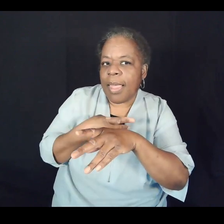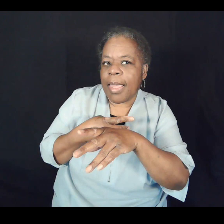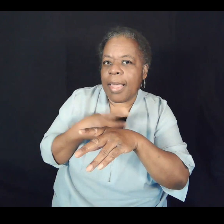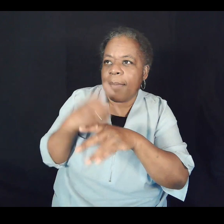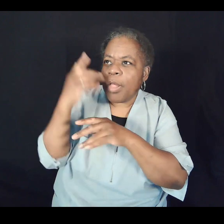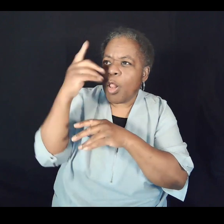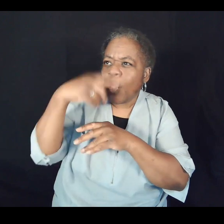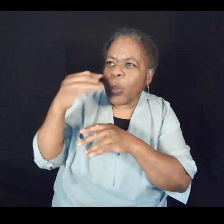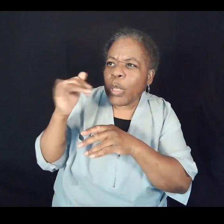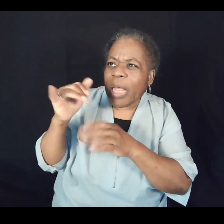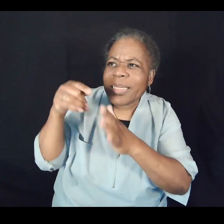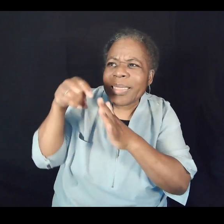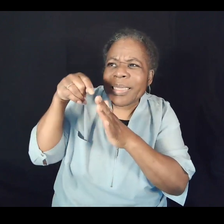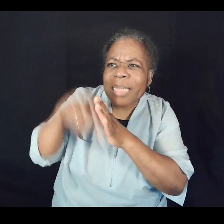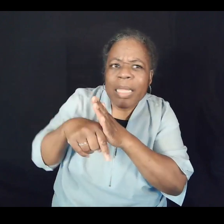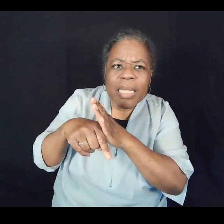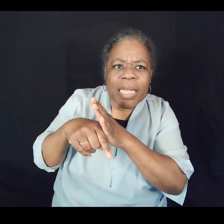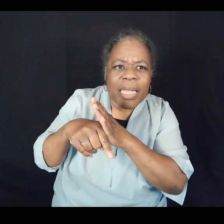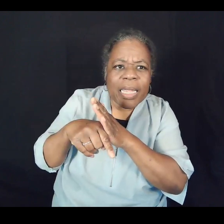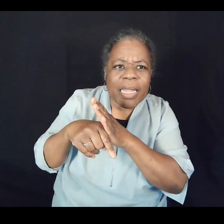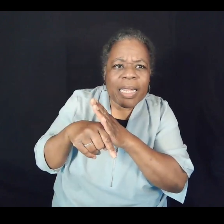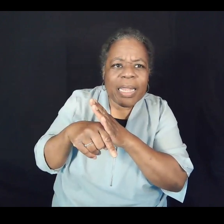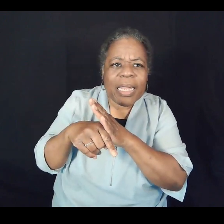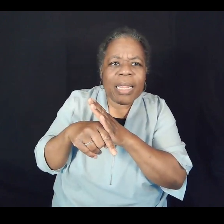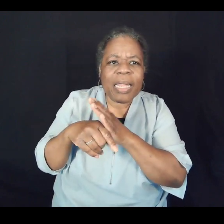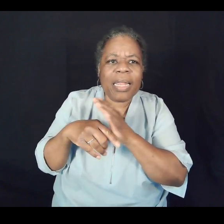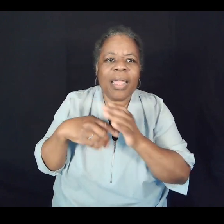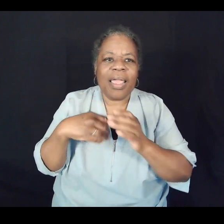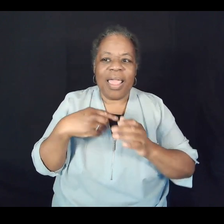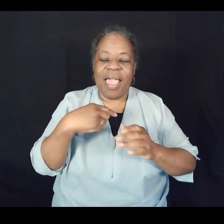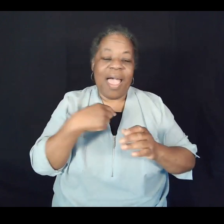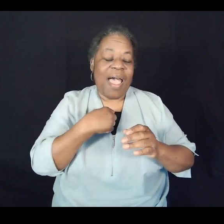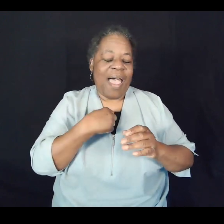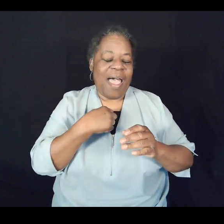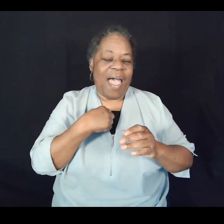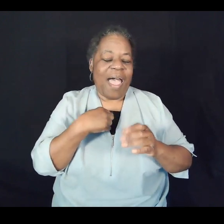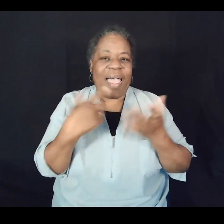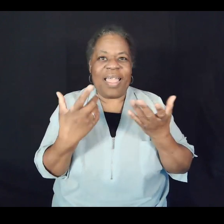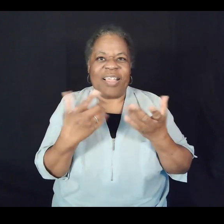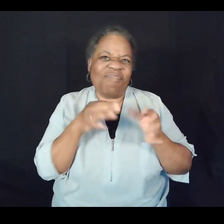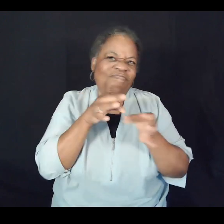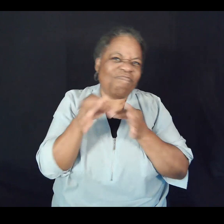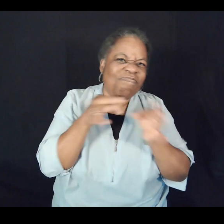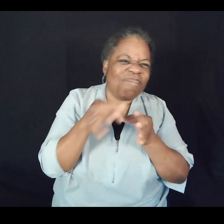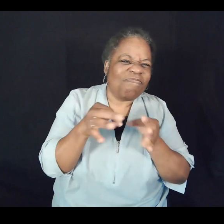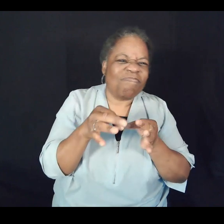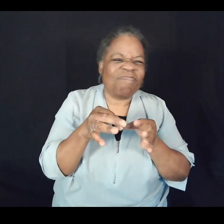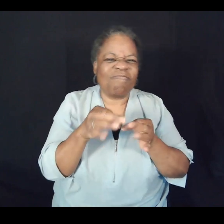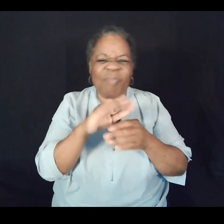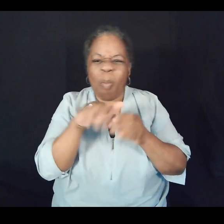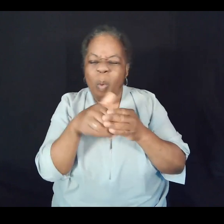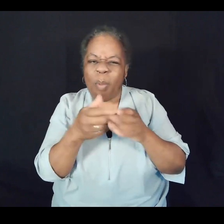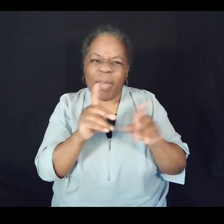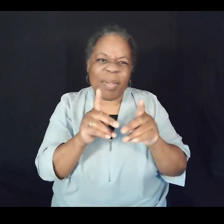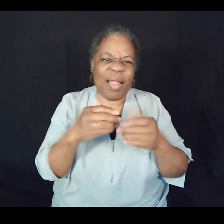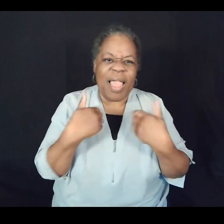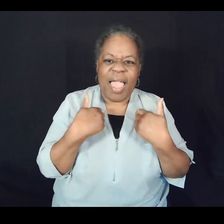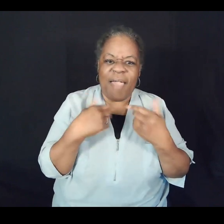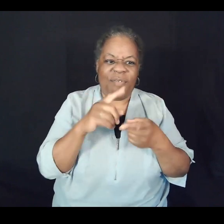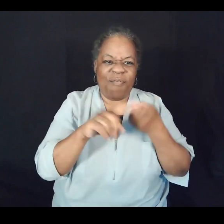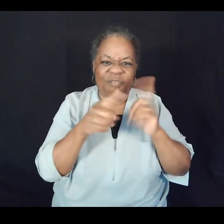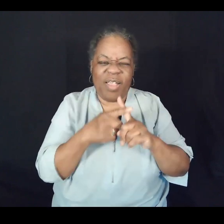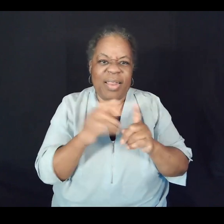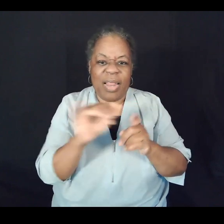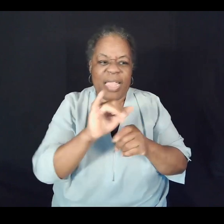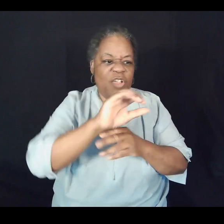Over the years, I've joked that everyone has a friend like the author of this book, John. This is the same John as